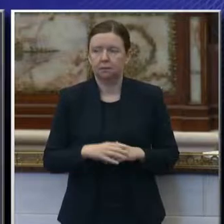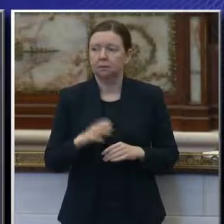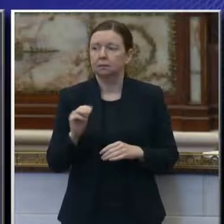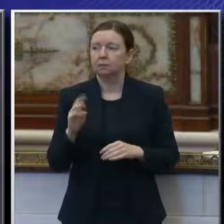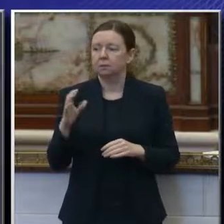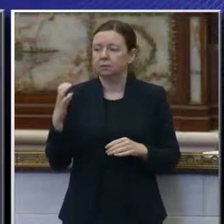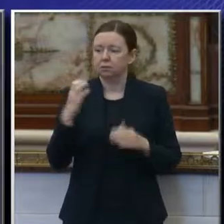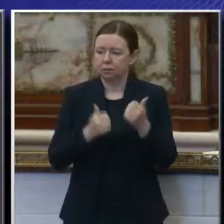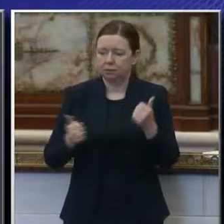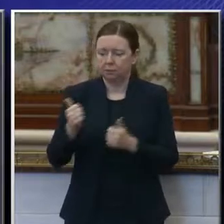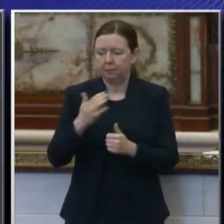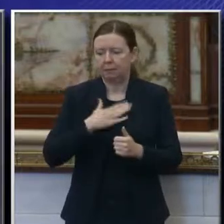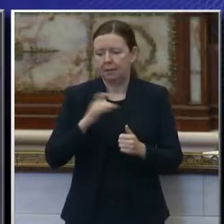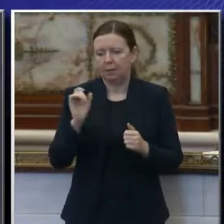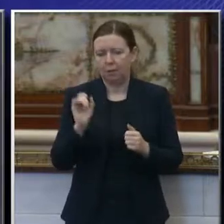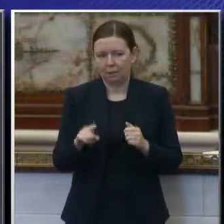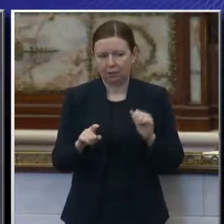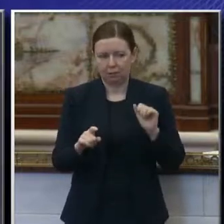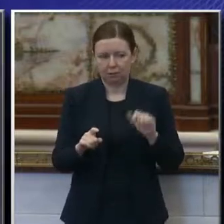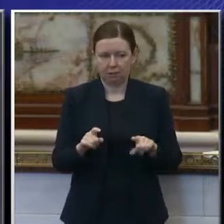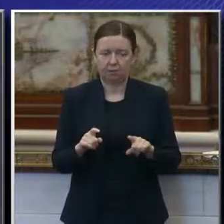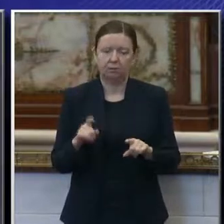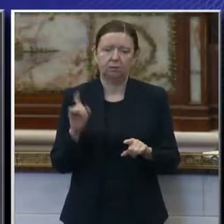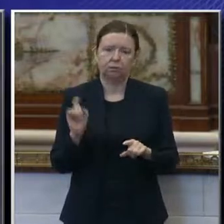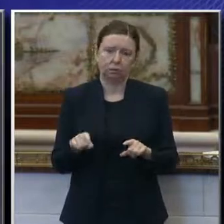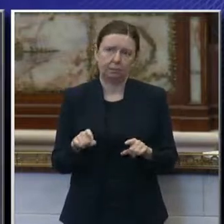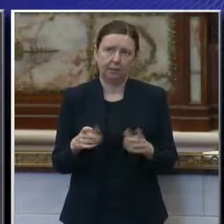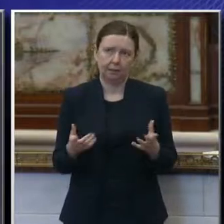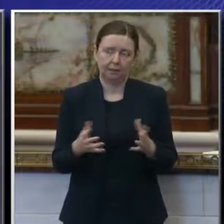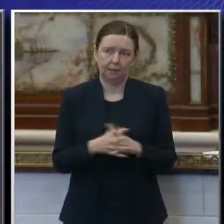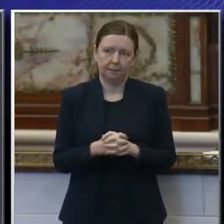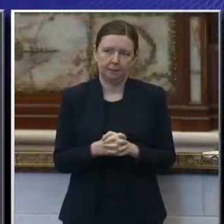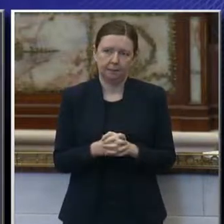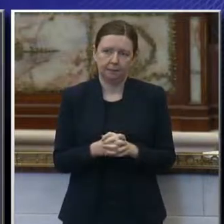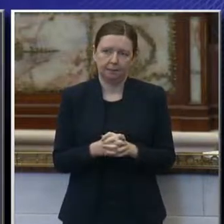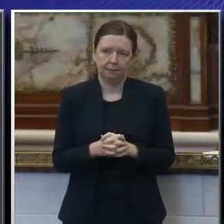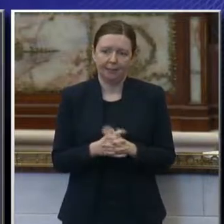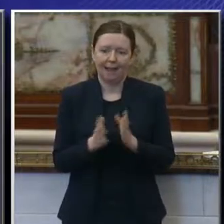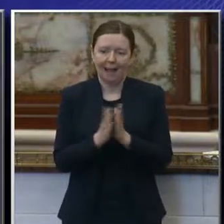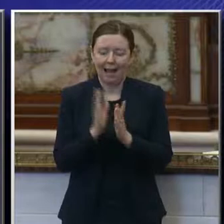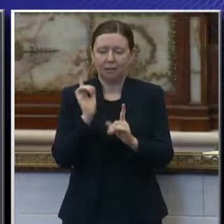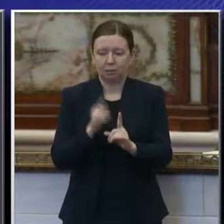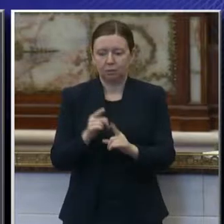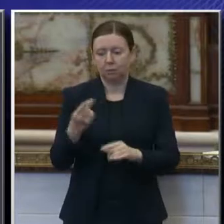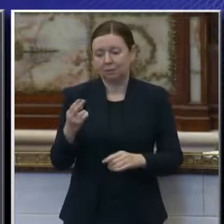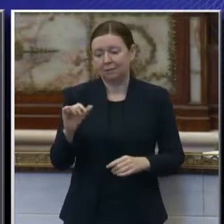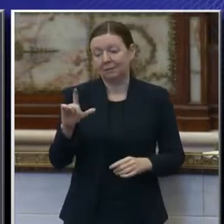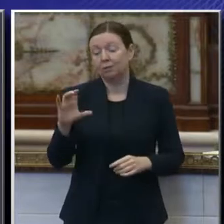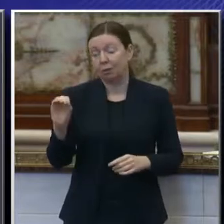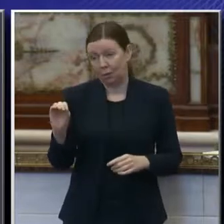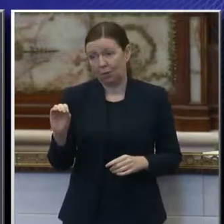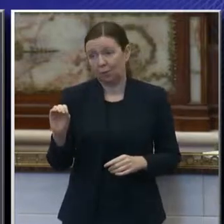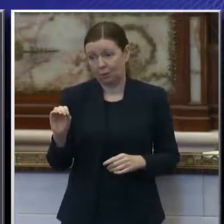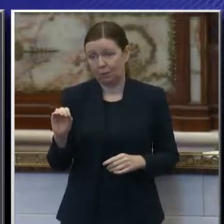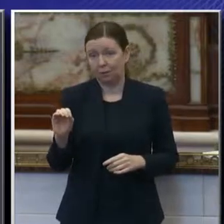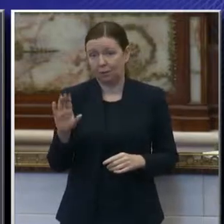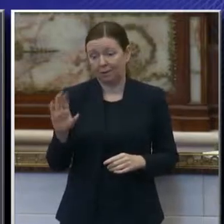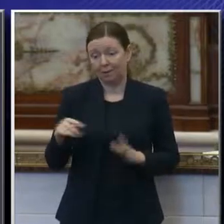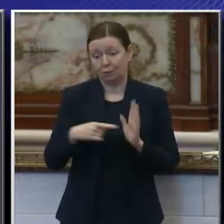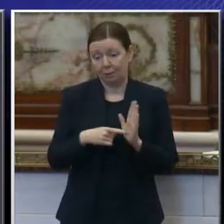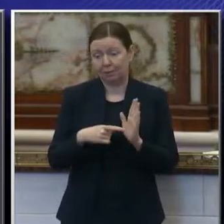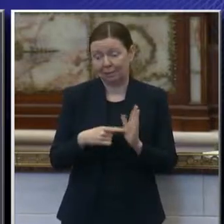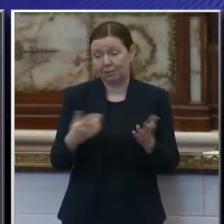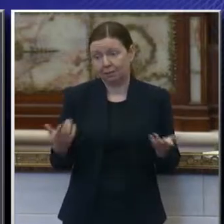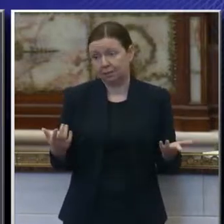I guess my questions should be asked to Hilco and or their representatives.